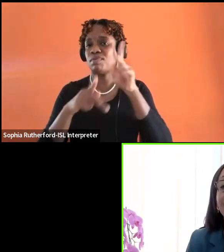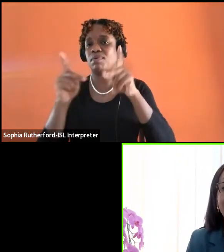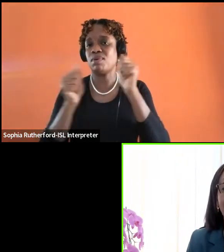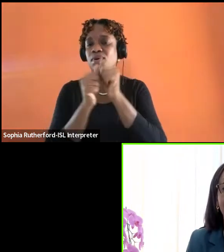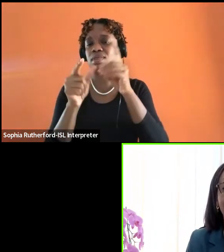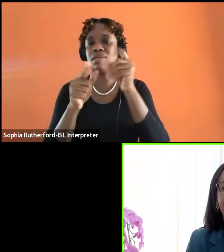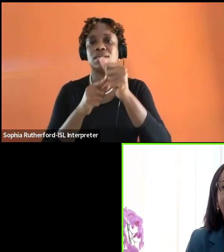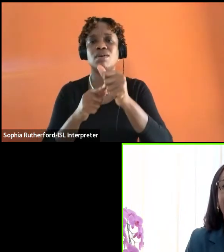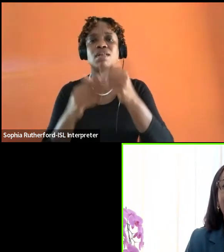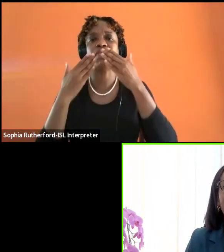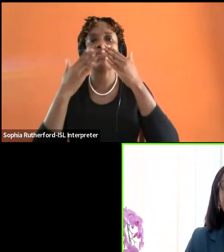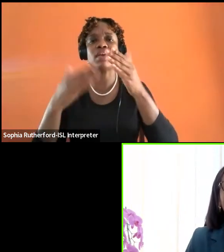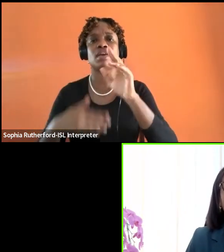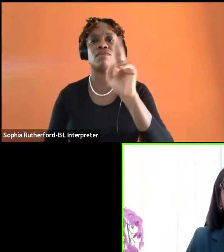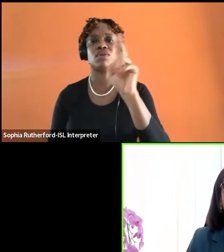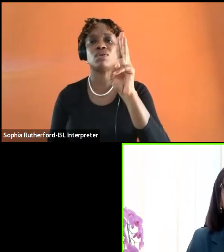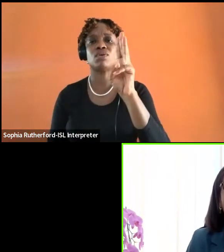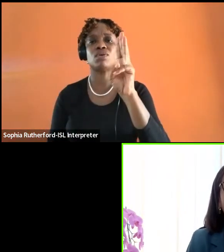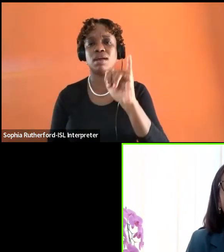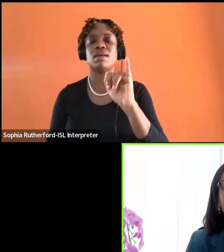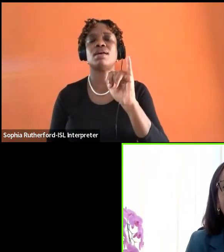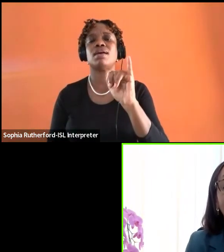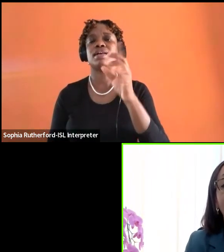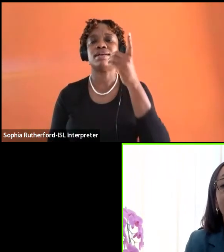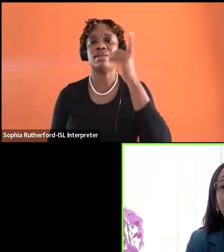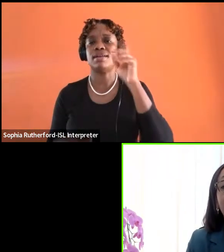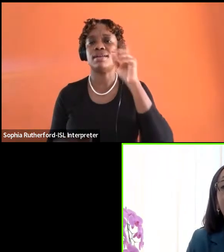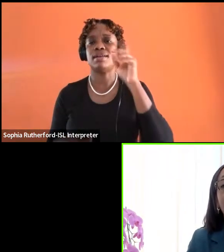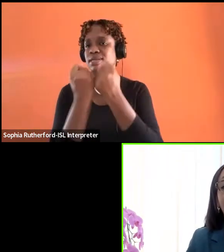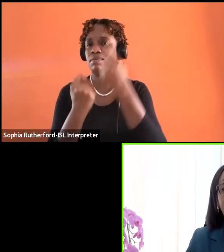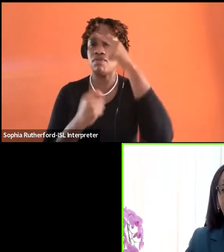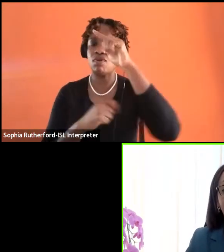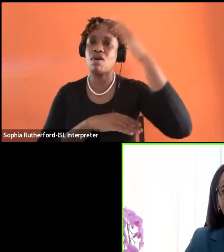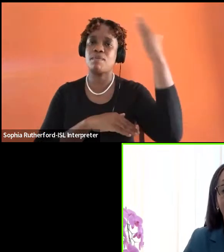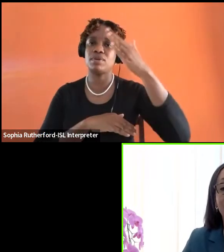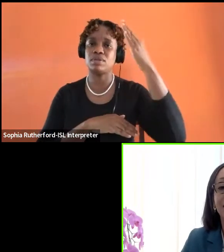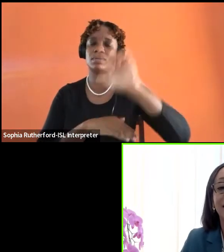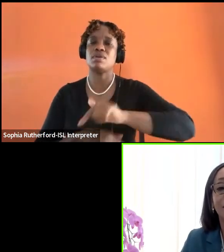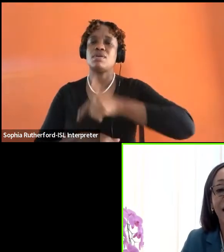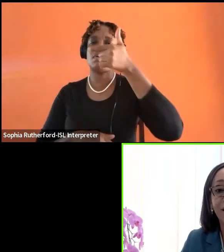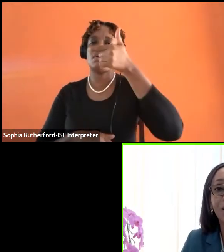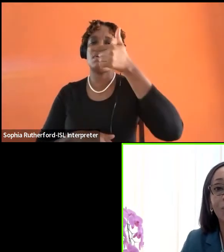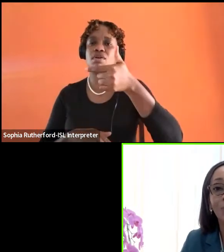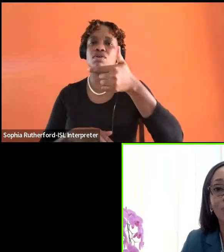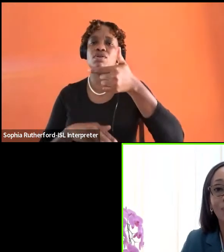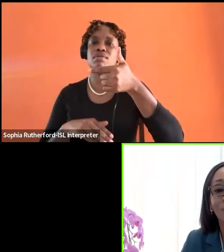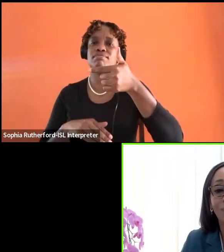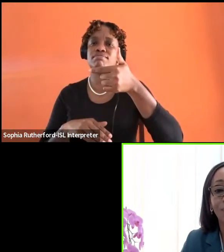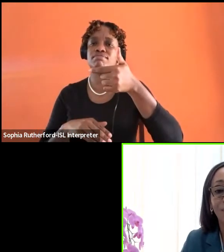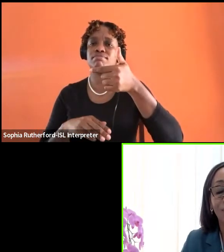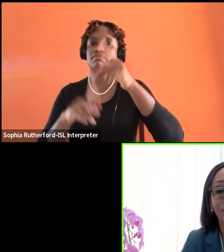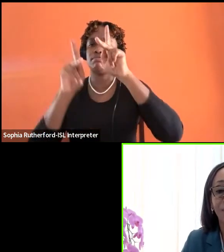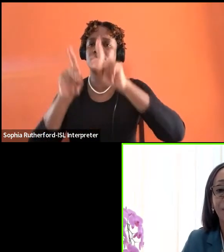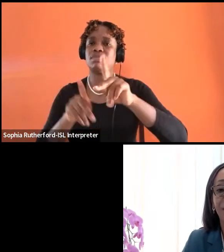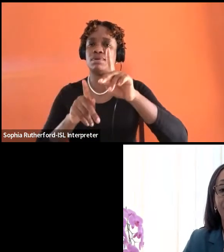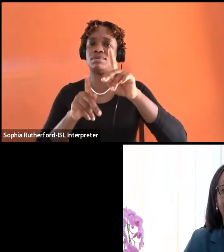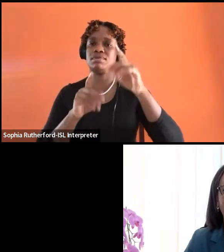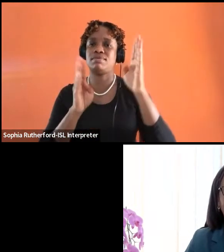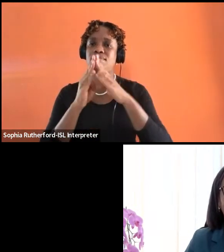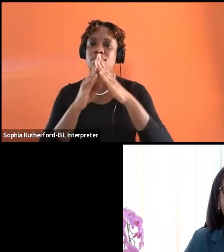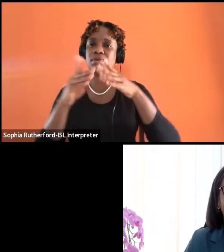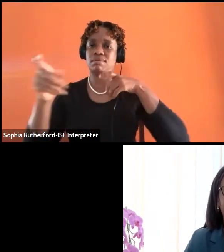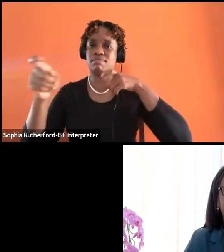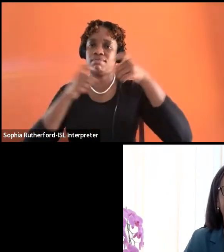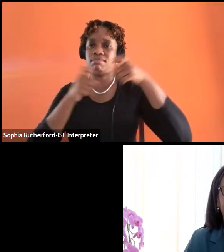their presentation. And I now hand back to the chair of the conference. Thank you.